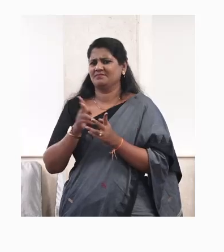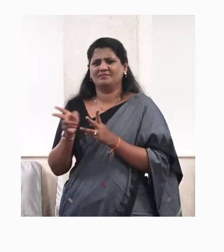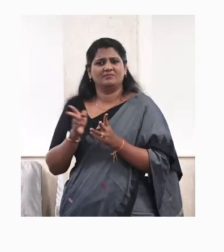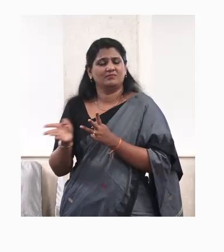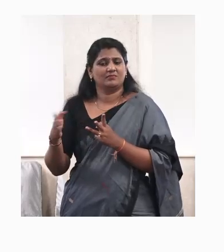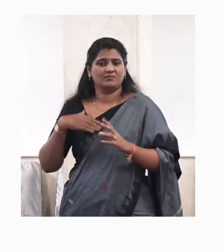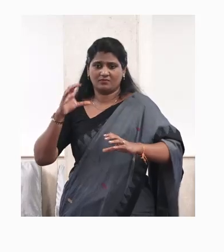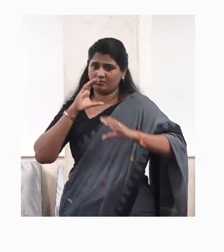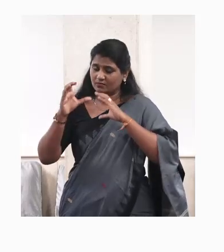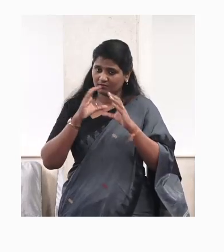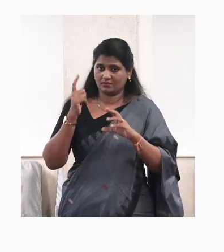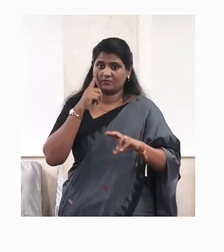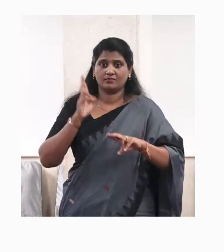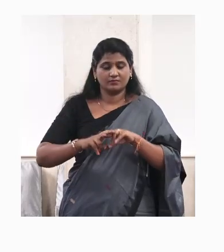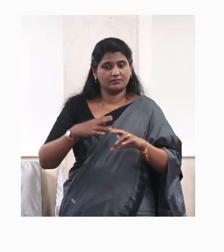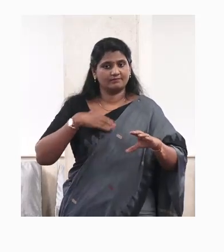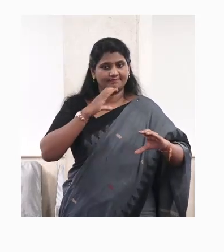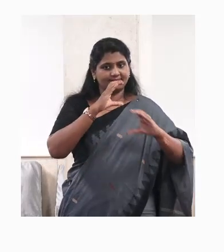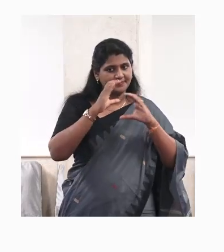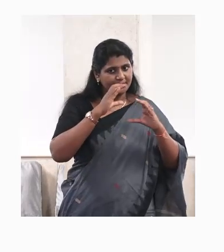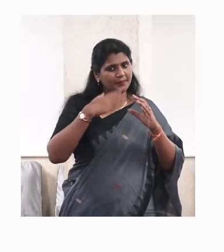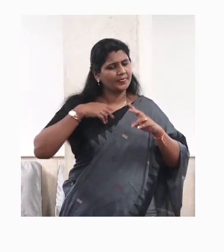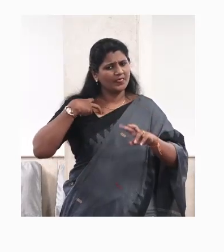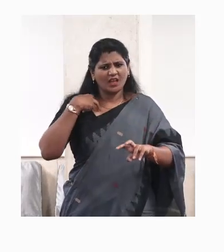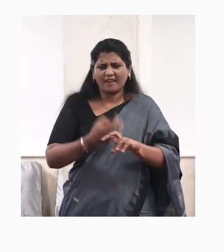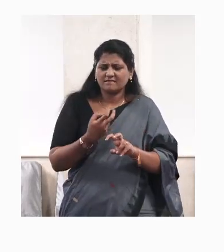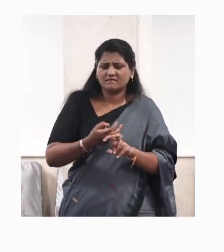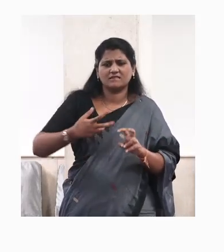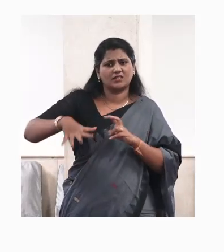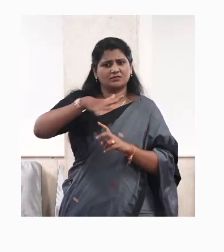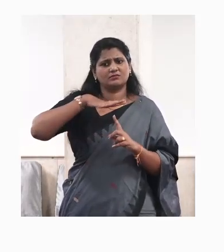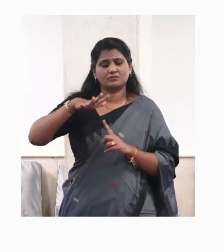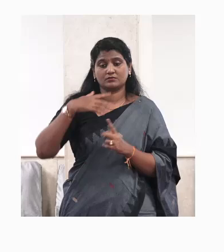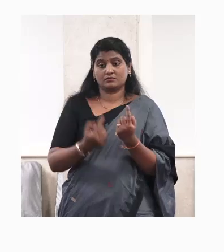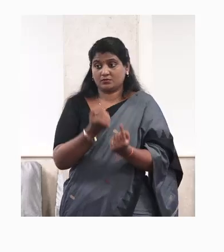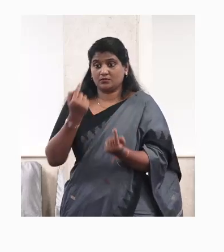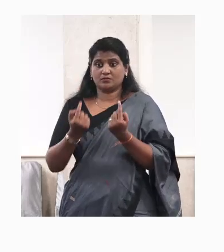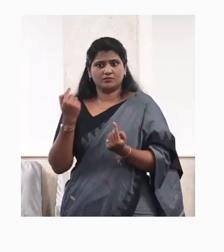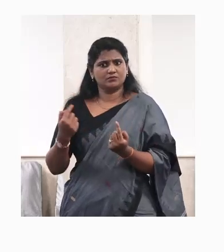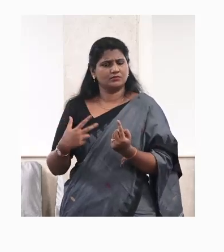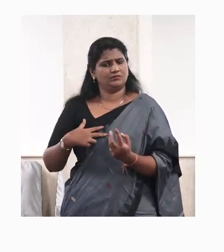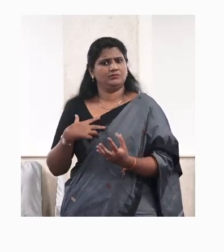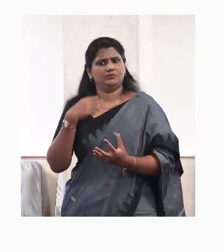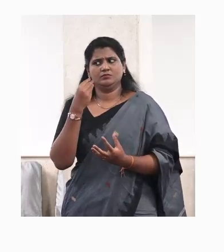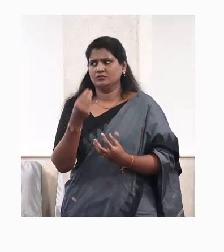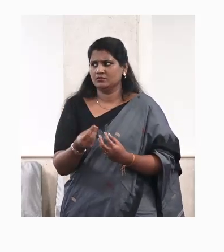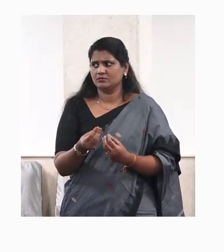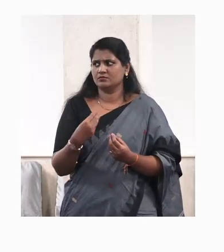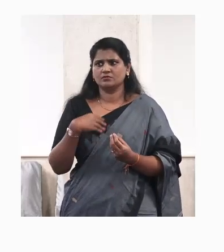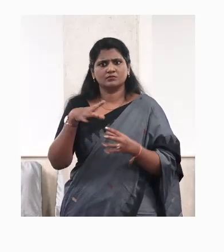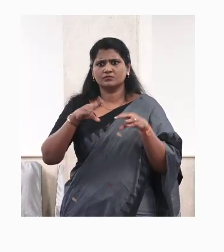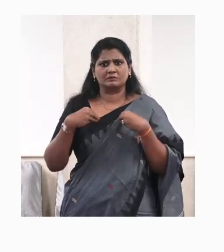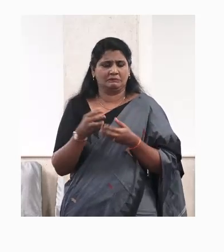I'm communicating in a very difficult situation with politician, and I want to get something for